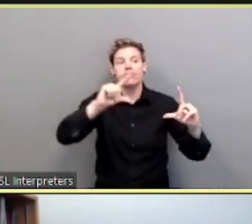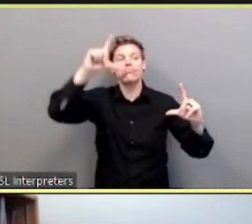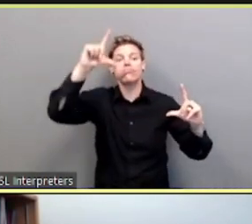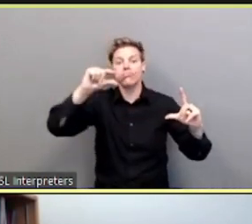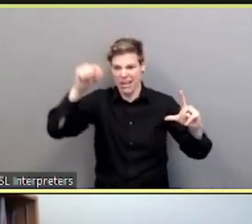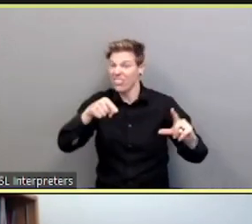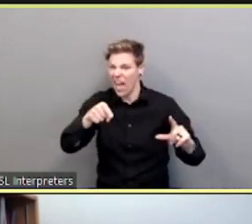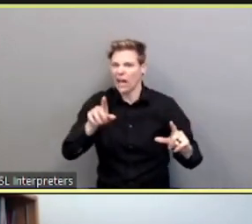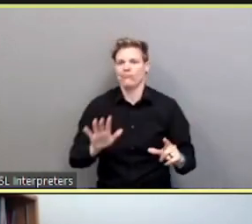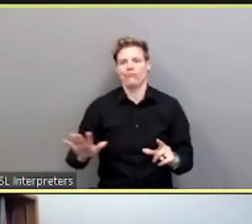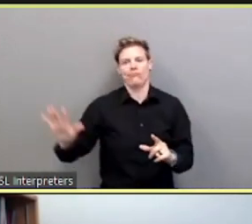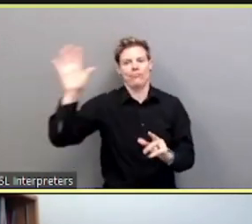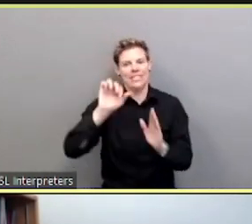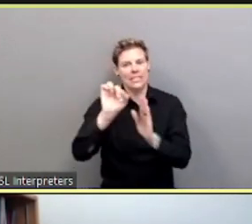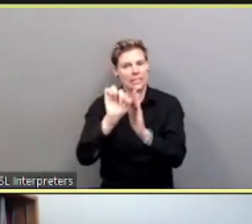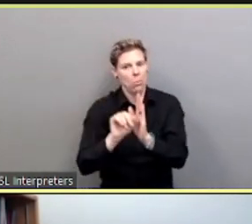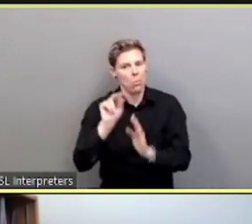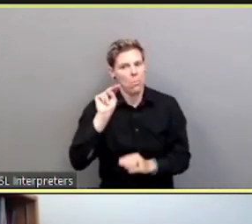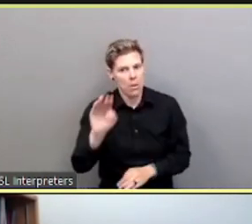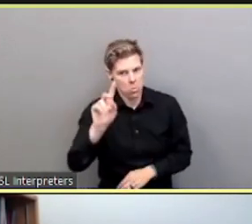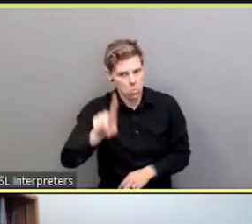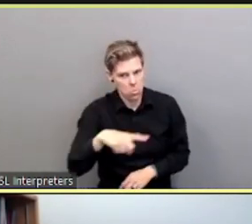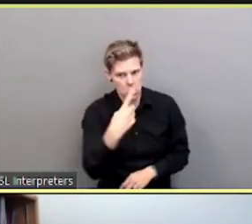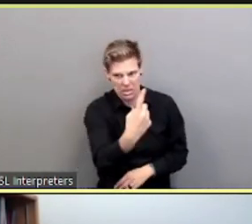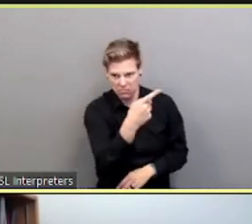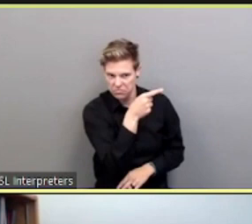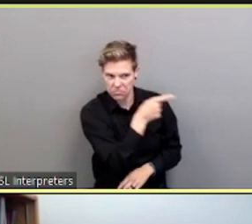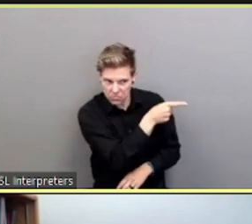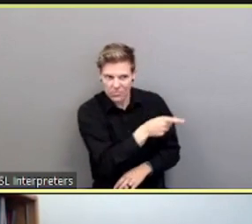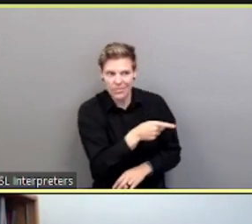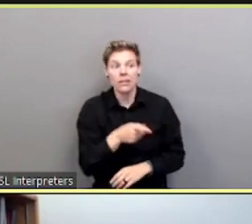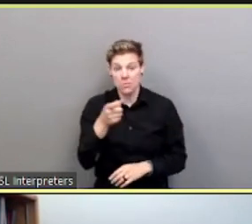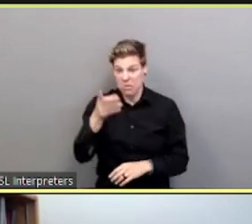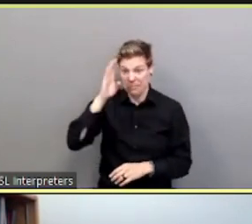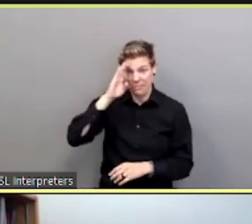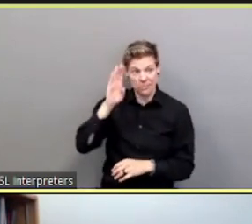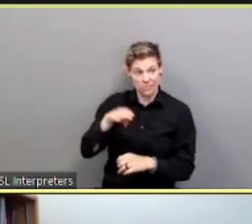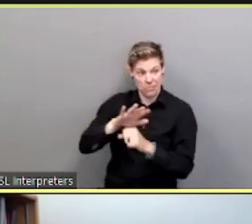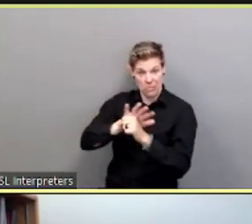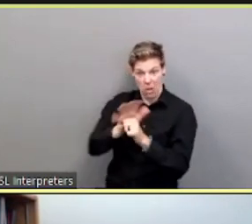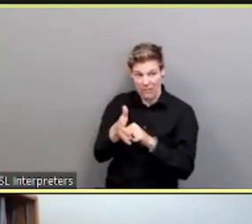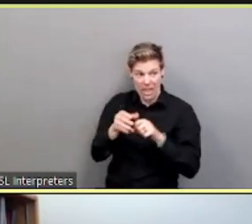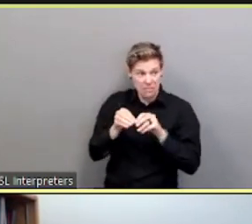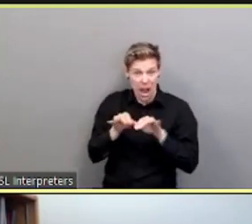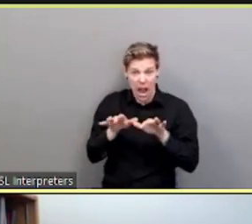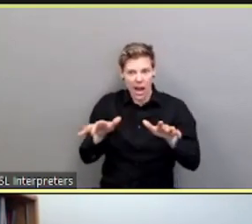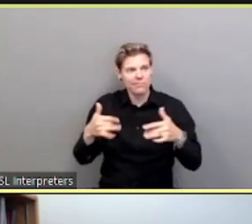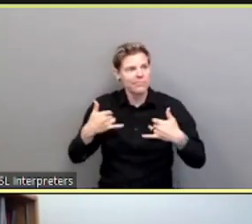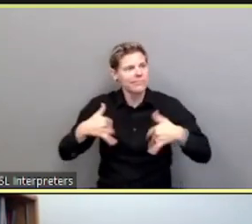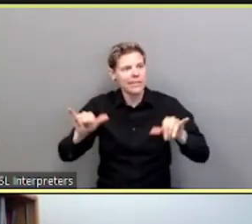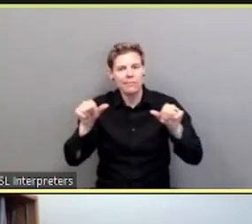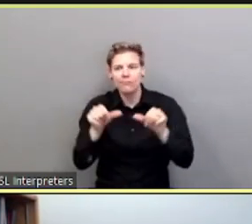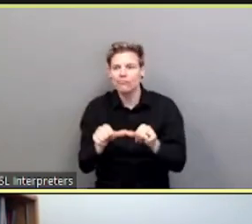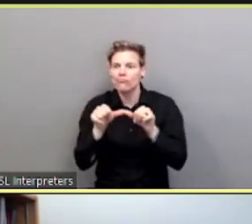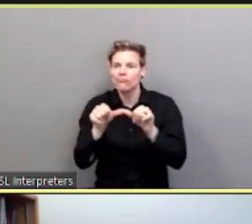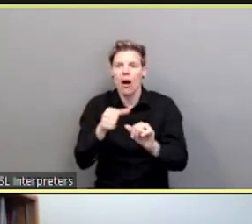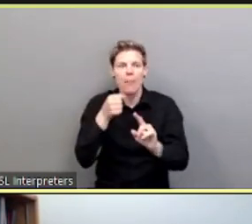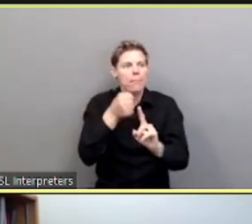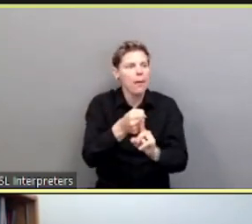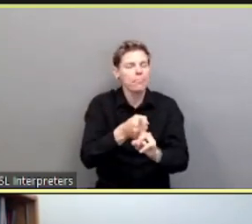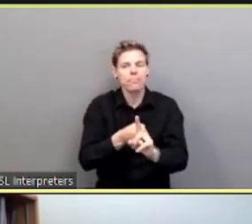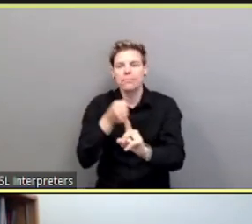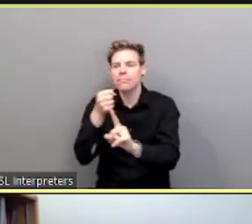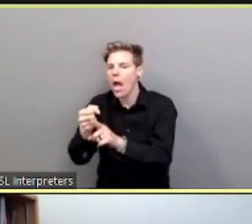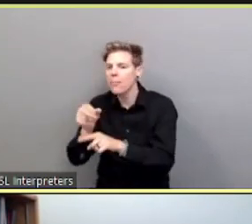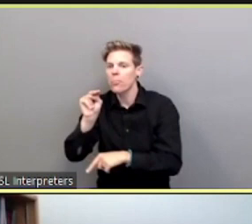And of course, everybody's well aware that the COVID-19 pandemic continues to impact the state of New Mexico and the